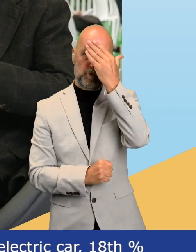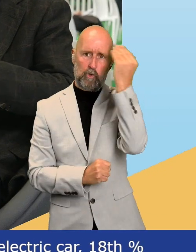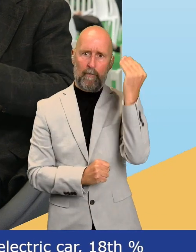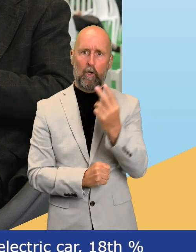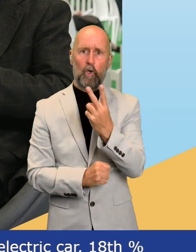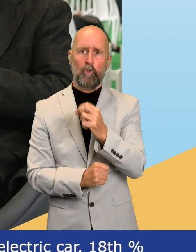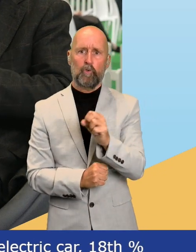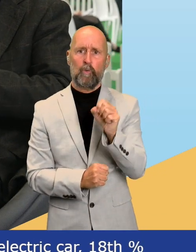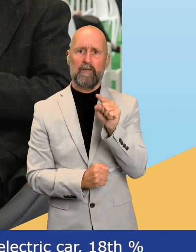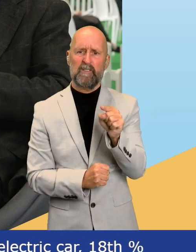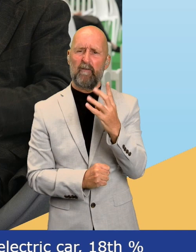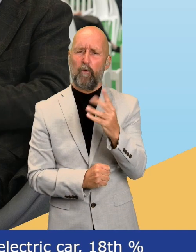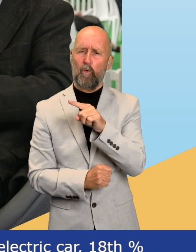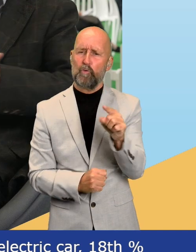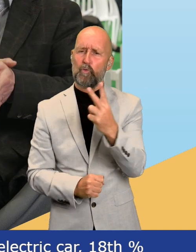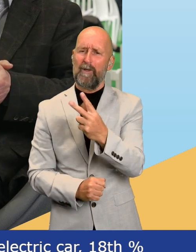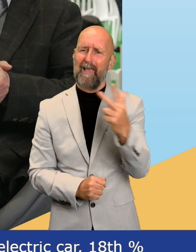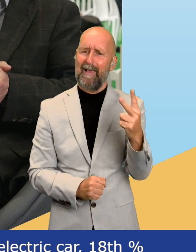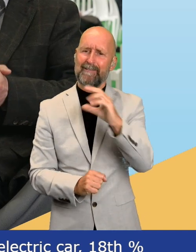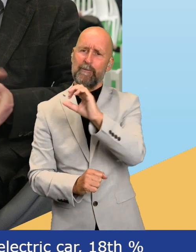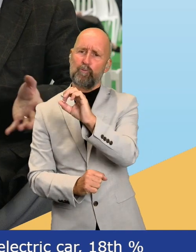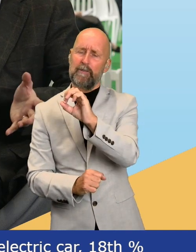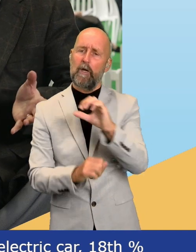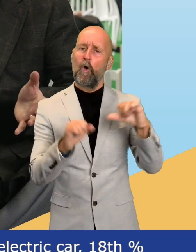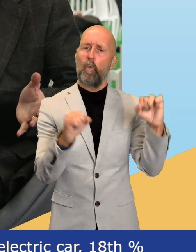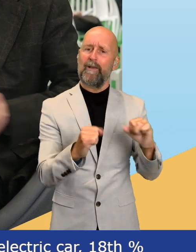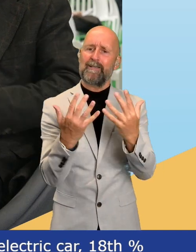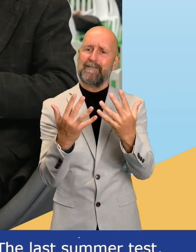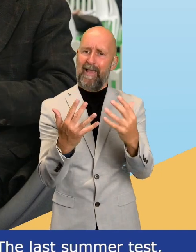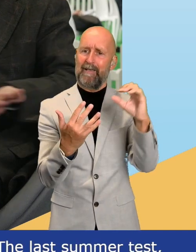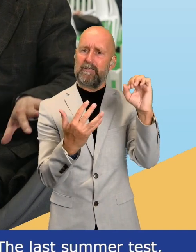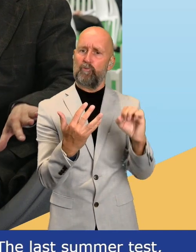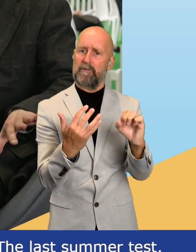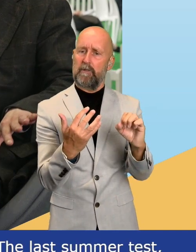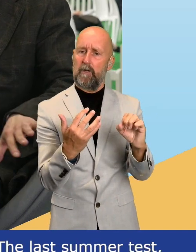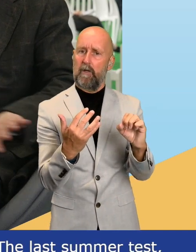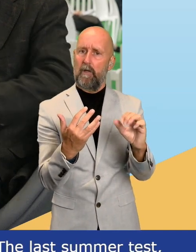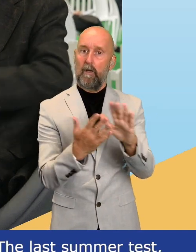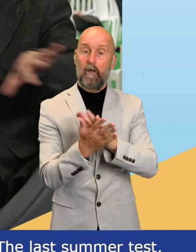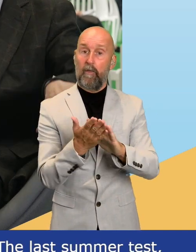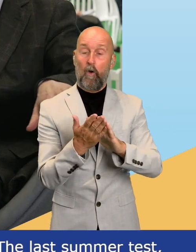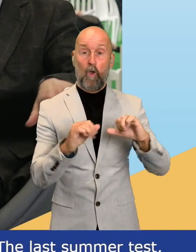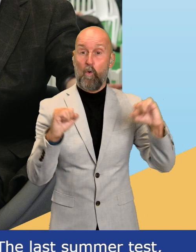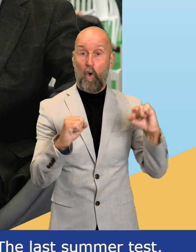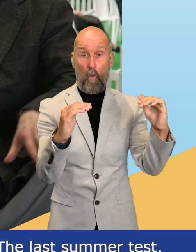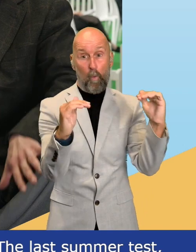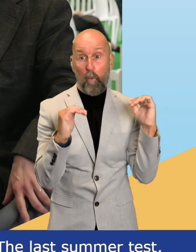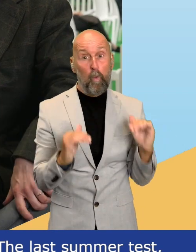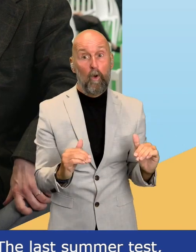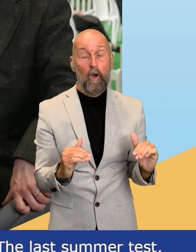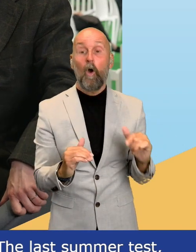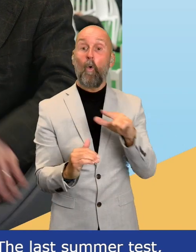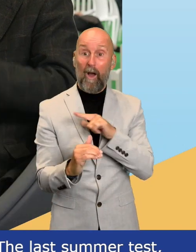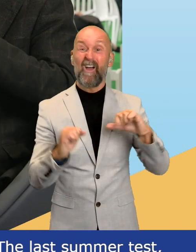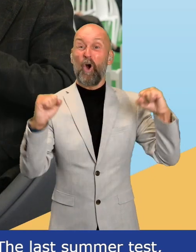24 to 28 degrees across the Tay, and the last winter test that we did was 10 degrees. So we're not talking about as cold as it can get, and the colder it gets, the worse that